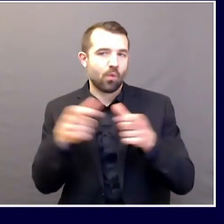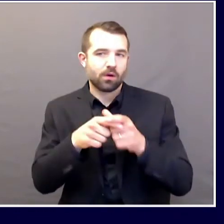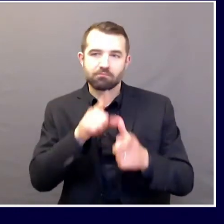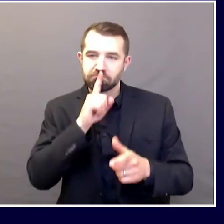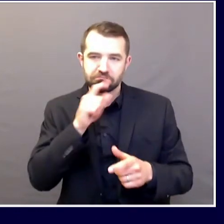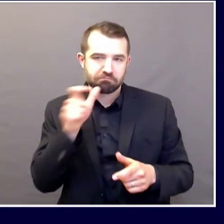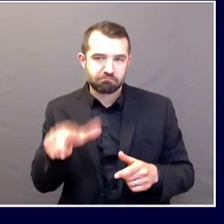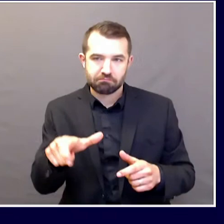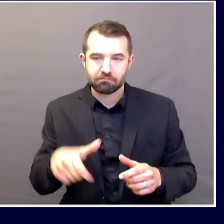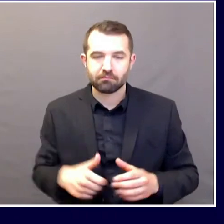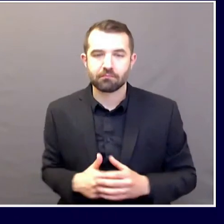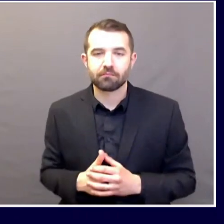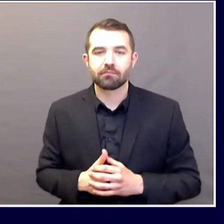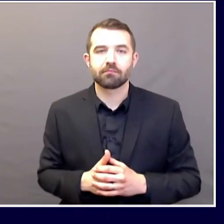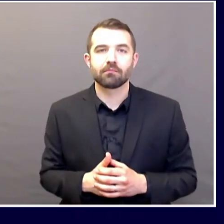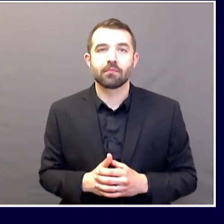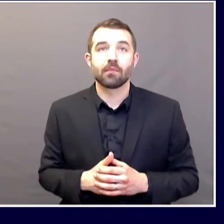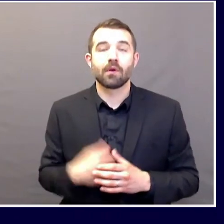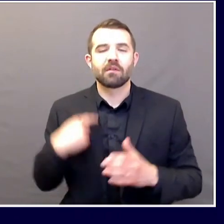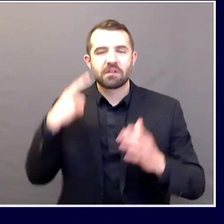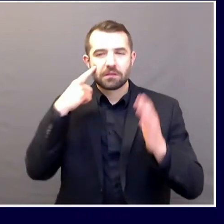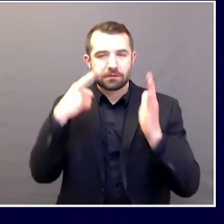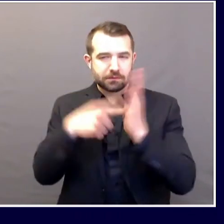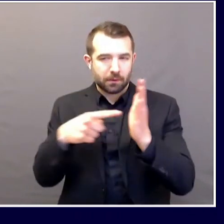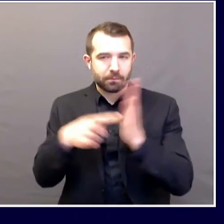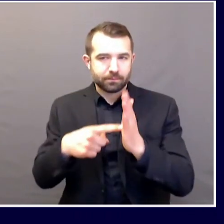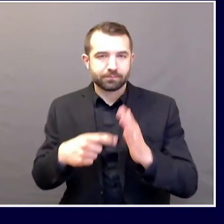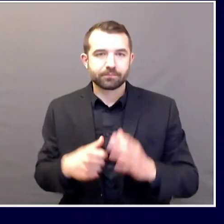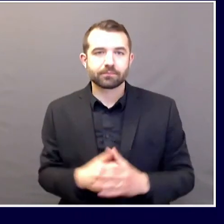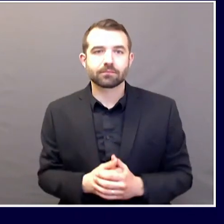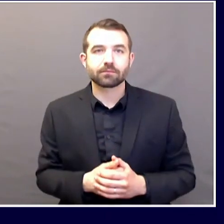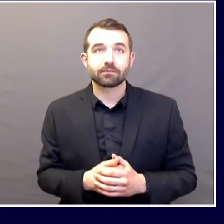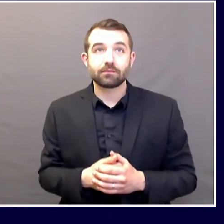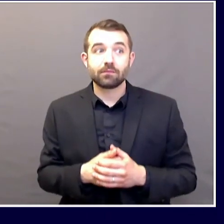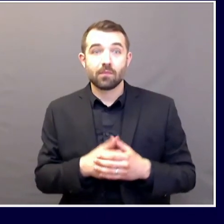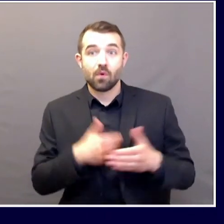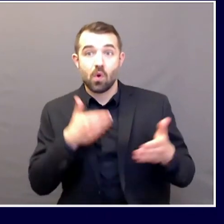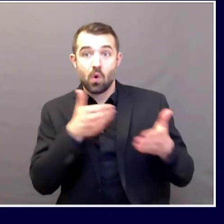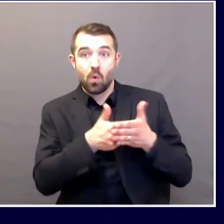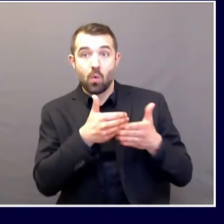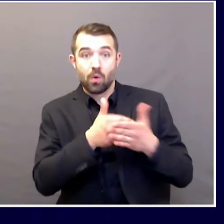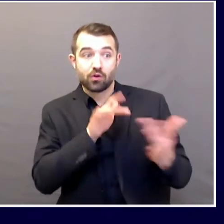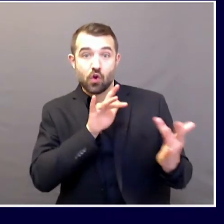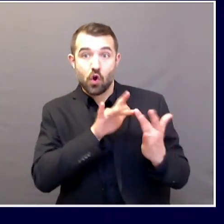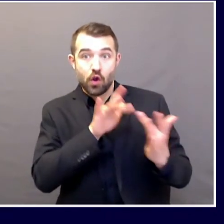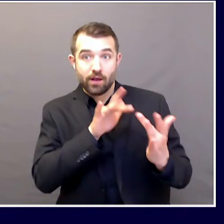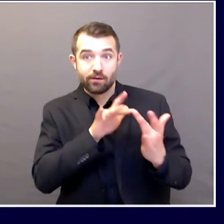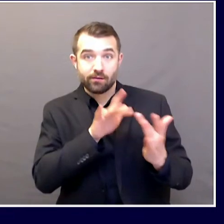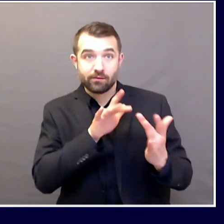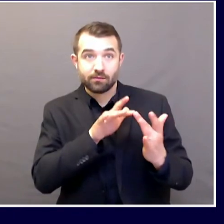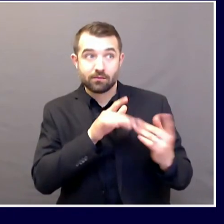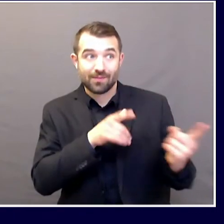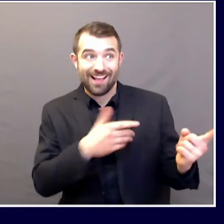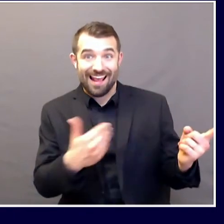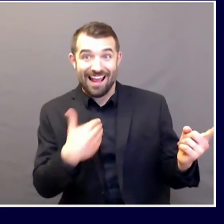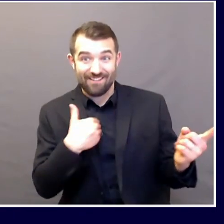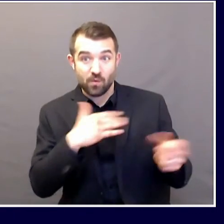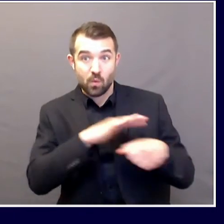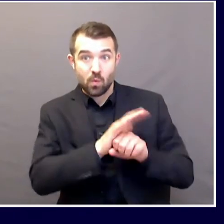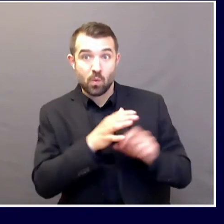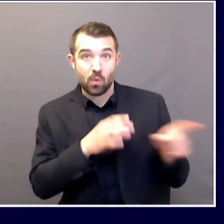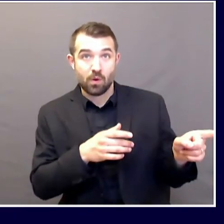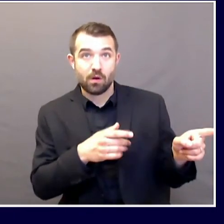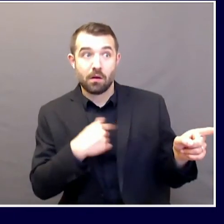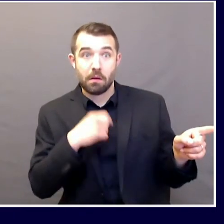example, if you have become a close contact of someone who has COVID, you do not need to